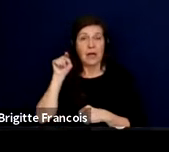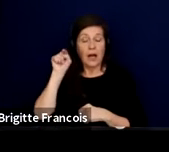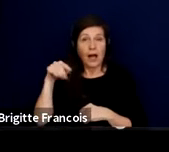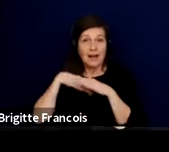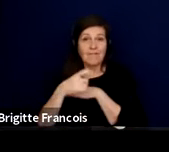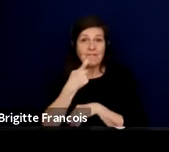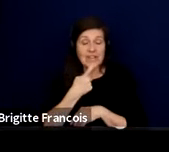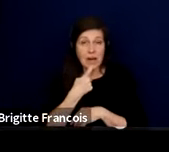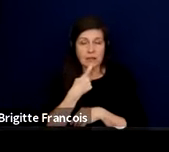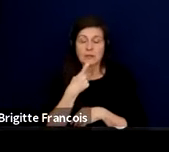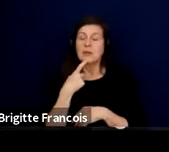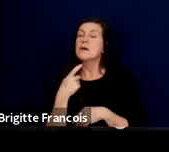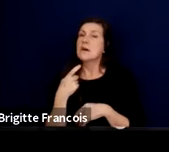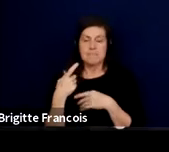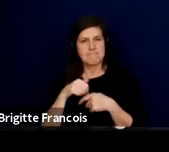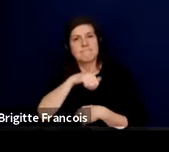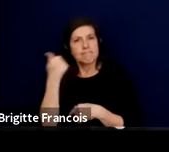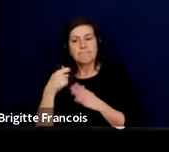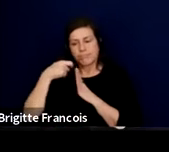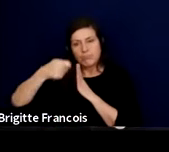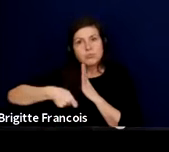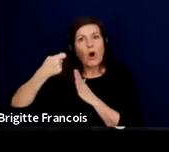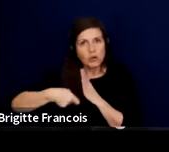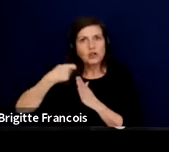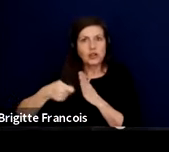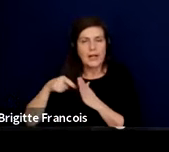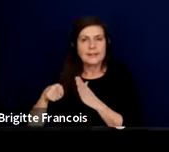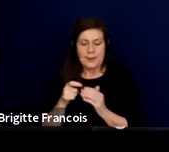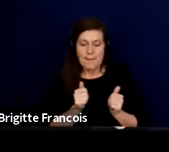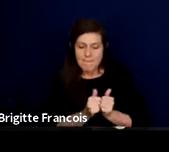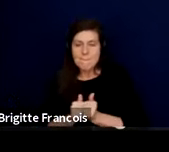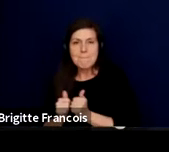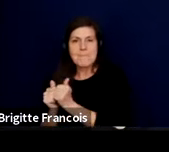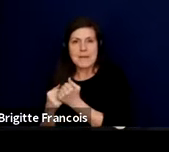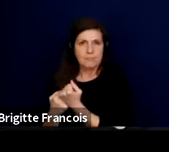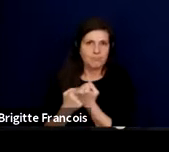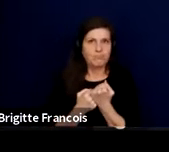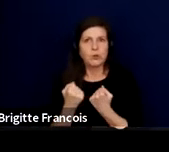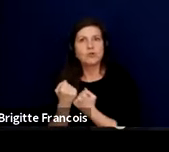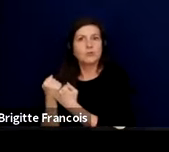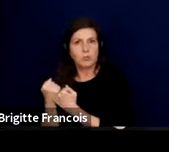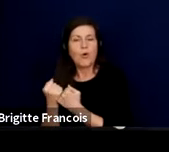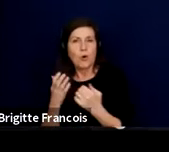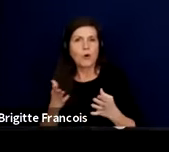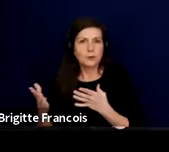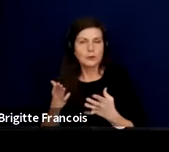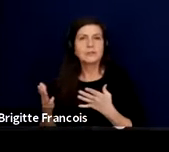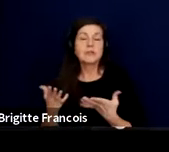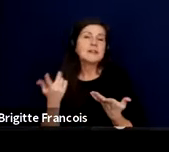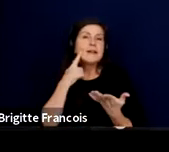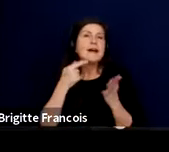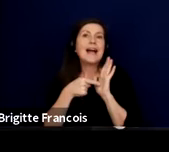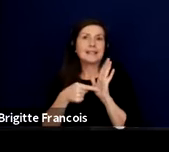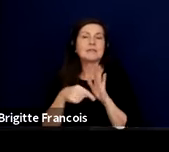have another project that they have been peer supporting each other and giving peer support, for example,